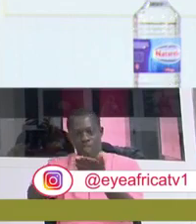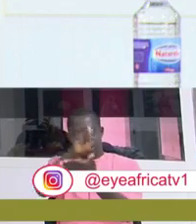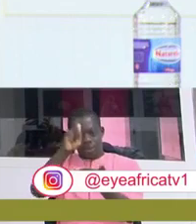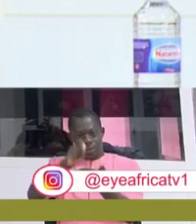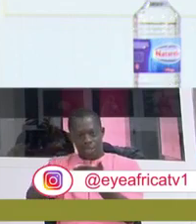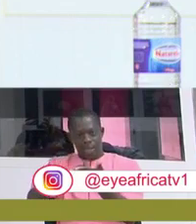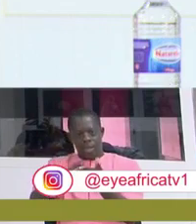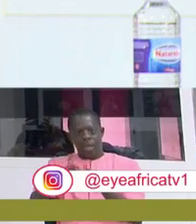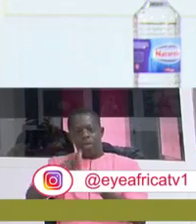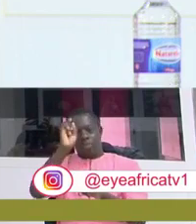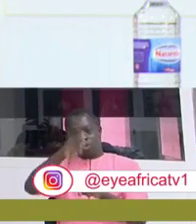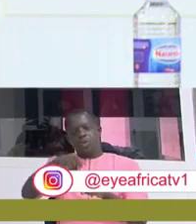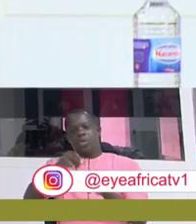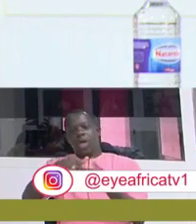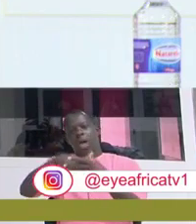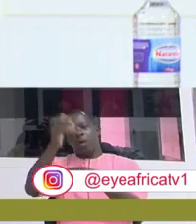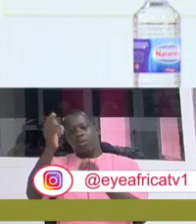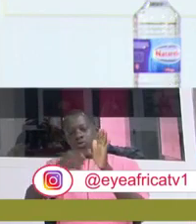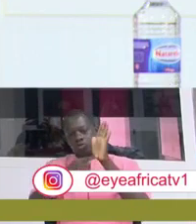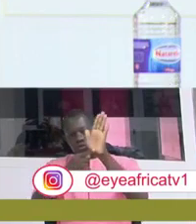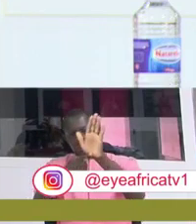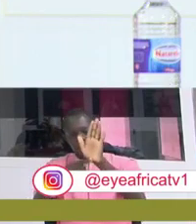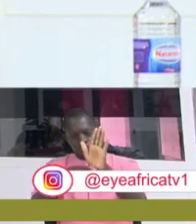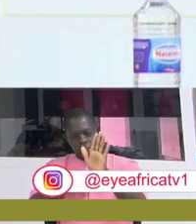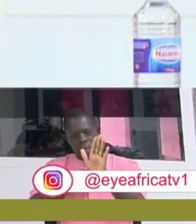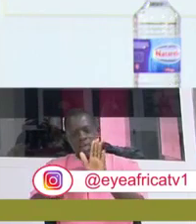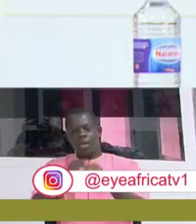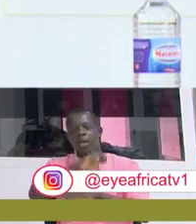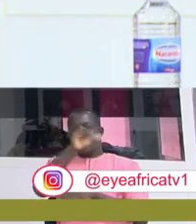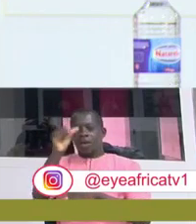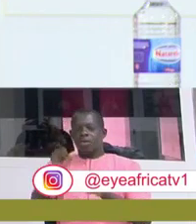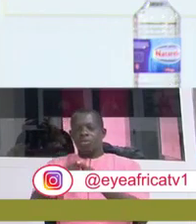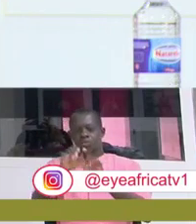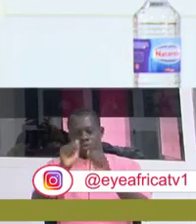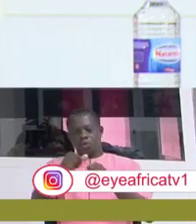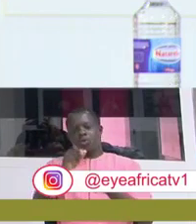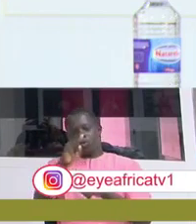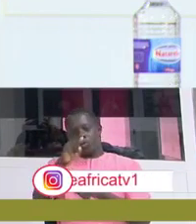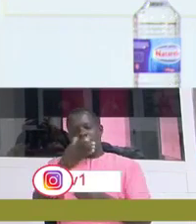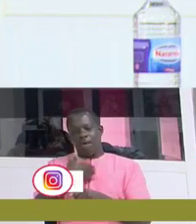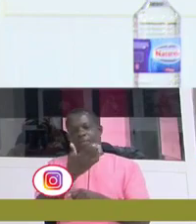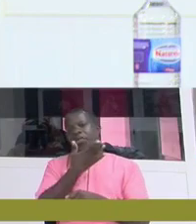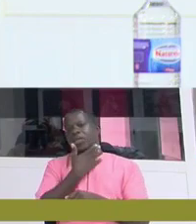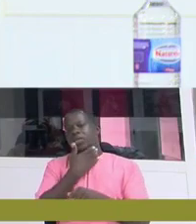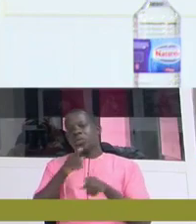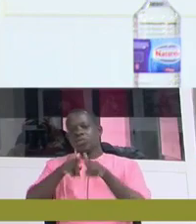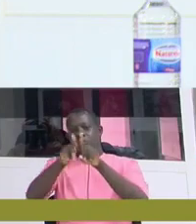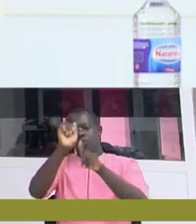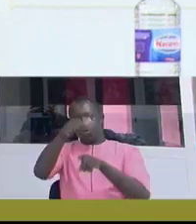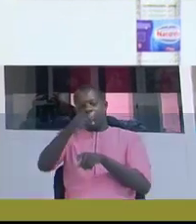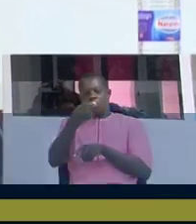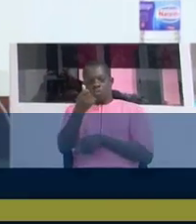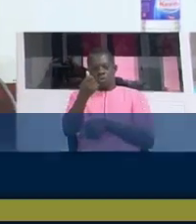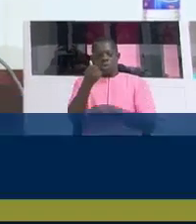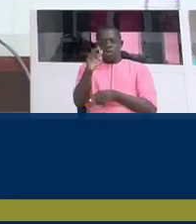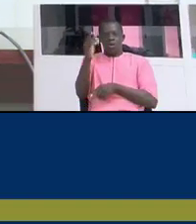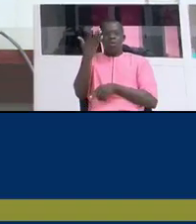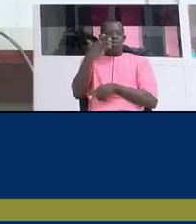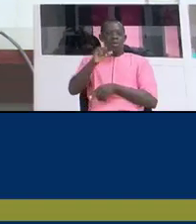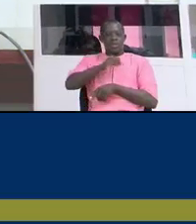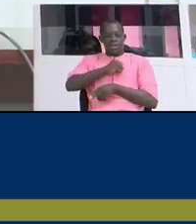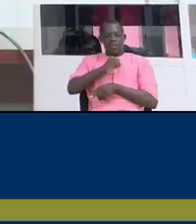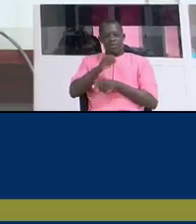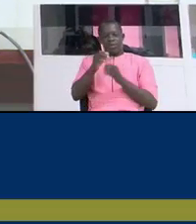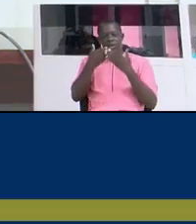were signed, wala fintindila, that is what he will produce, ina kodo soto, and then you will have access to your money. Abirayo fonye, after he said that to me, joyam